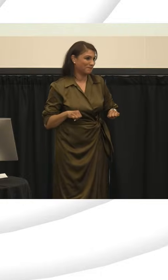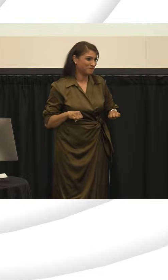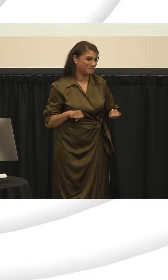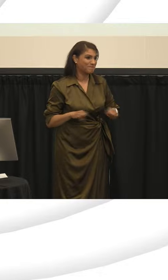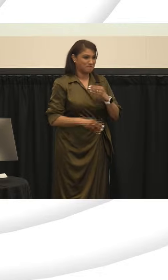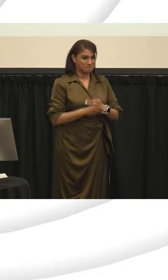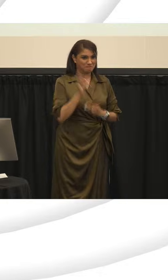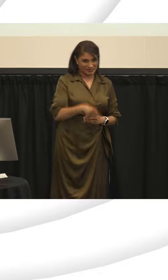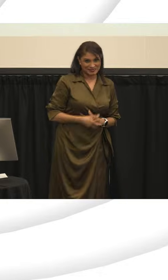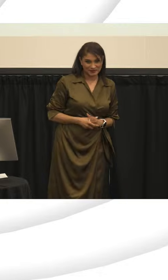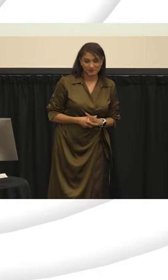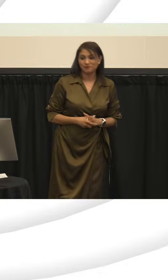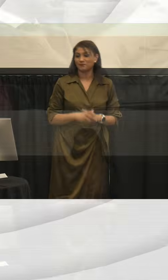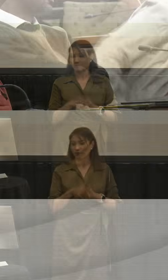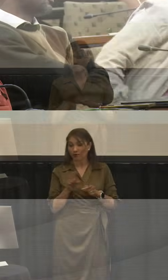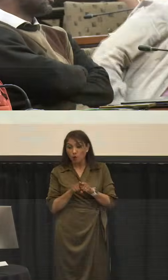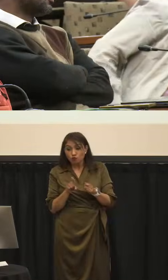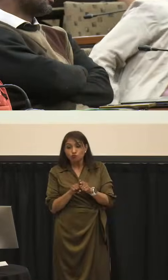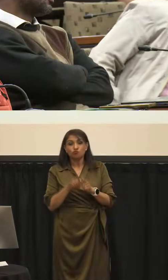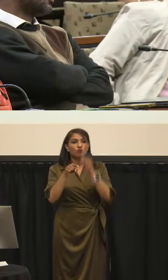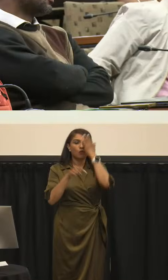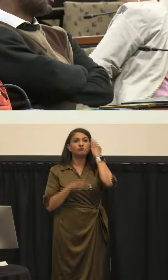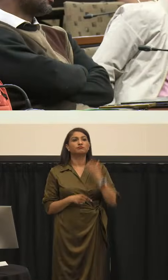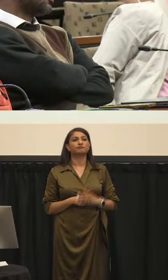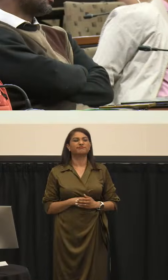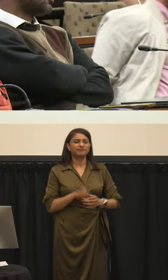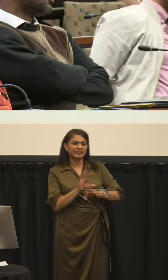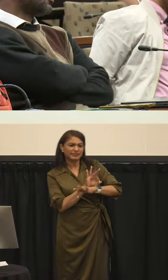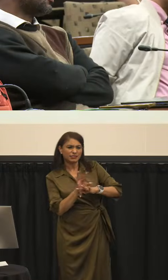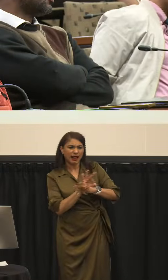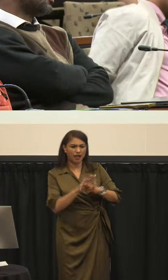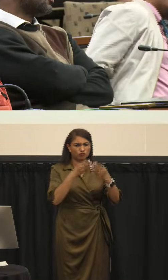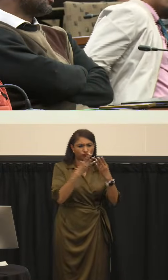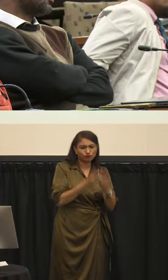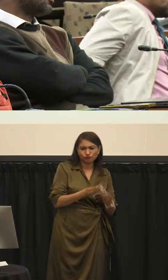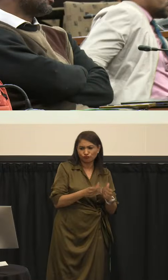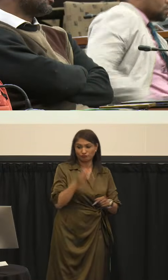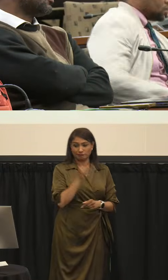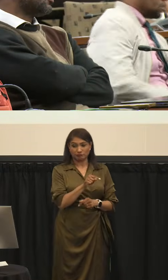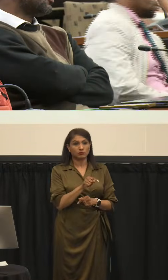as technology evolves, the platform would also evolve.